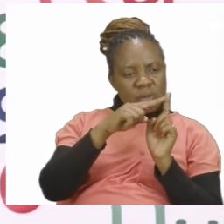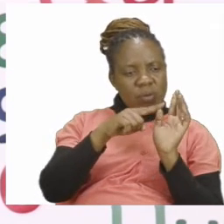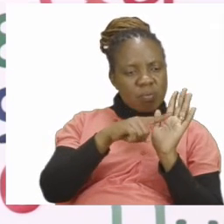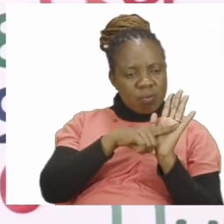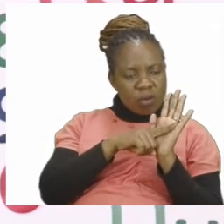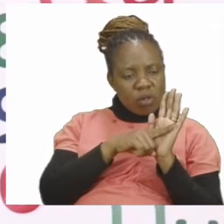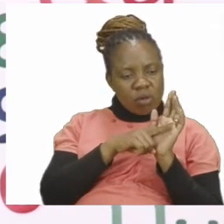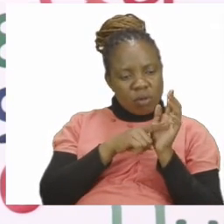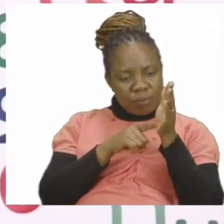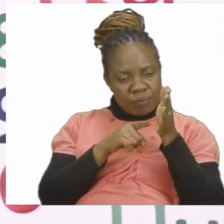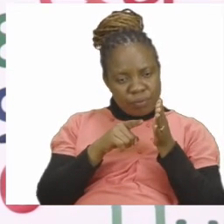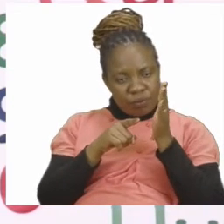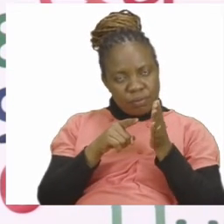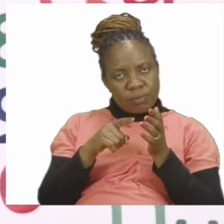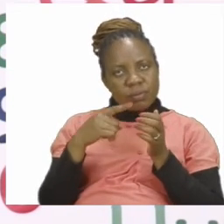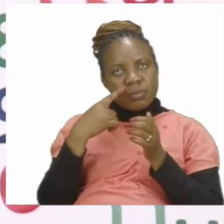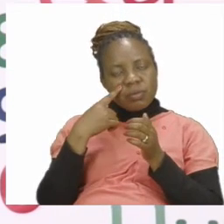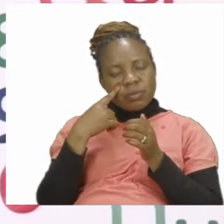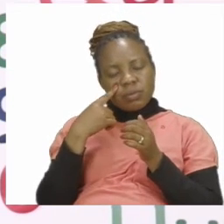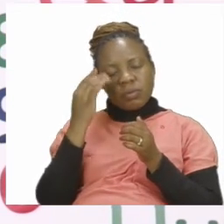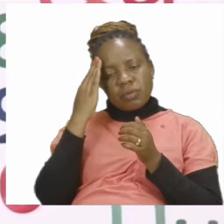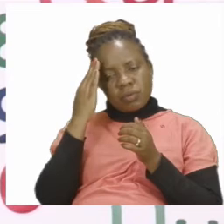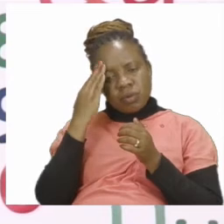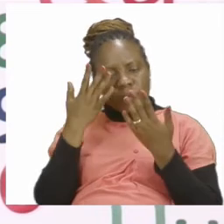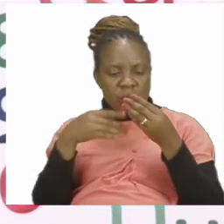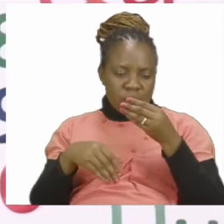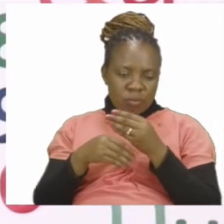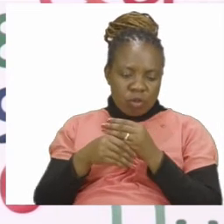have to add or subtract. So